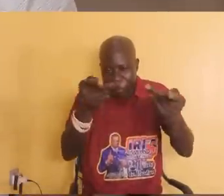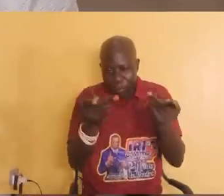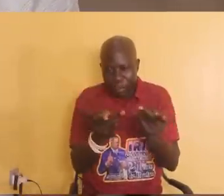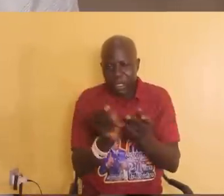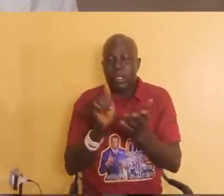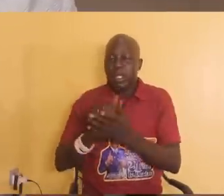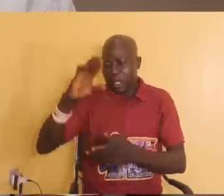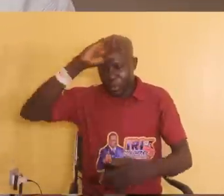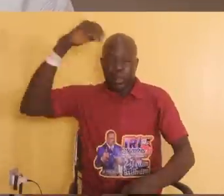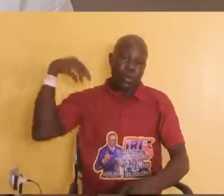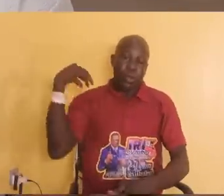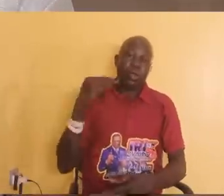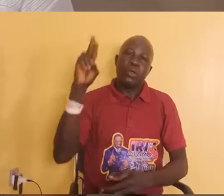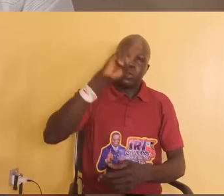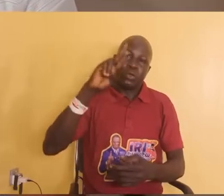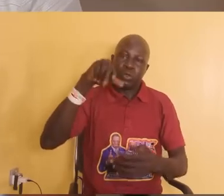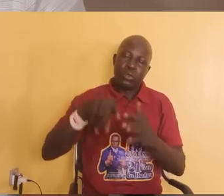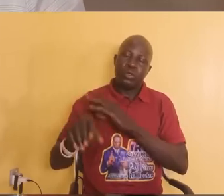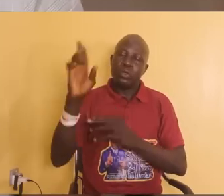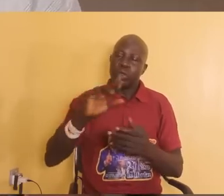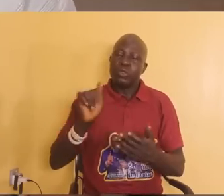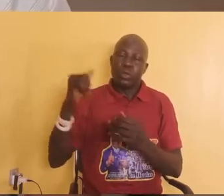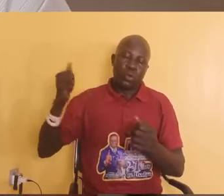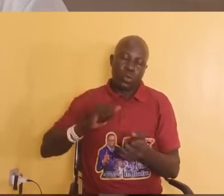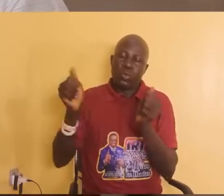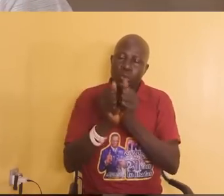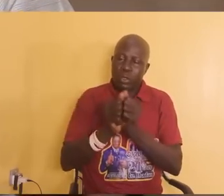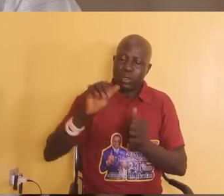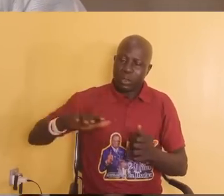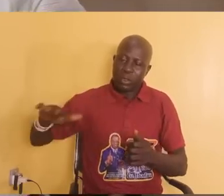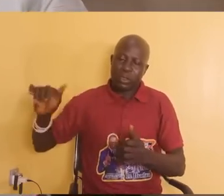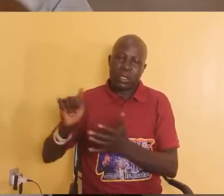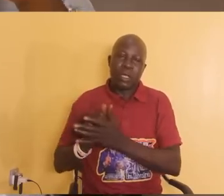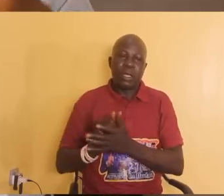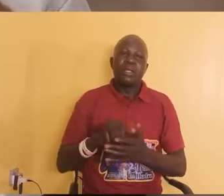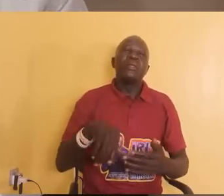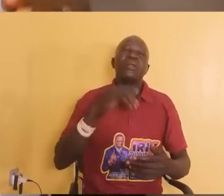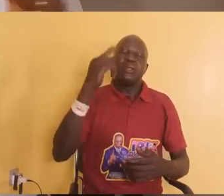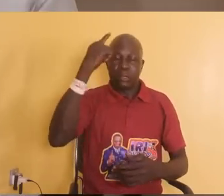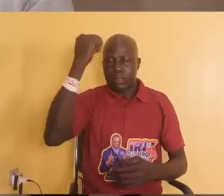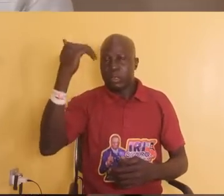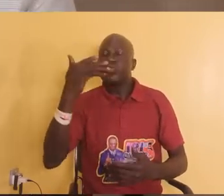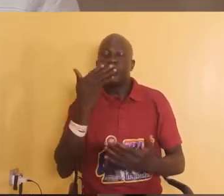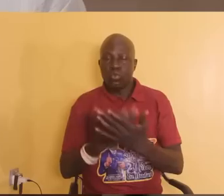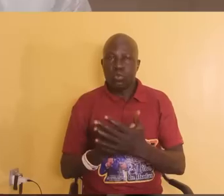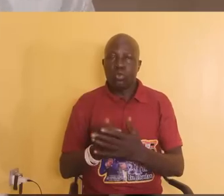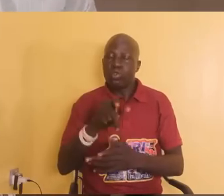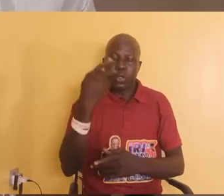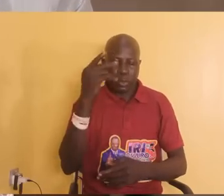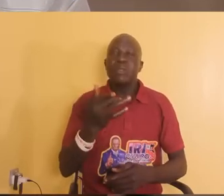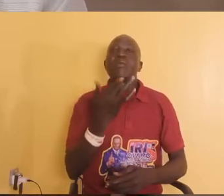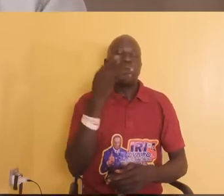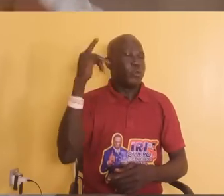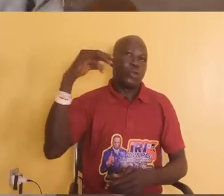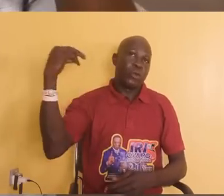boss used to eat with his child as yeah. He wake up. Allah da pupo. This your dream is good. Wa ri oju rere lodo oga yen. You see favor from